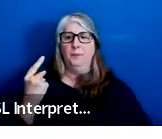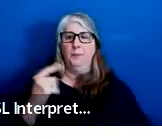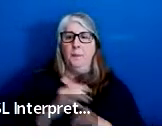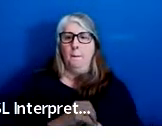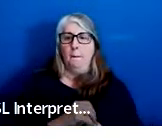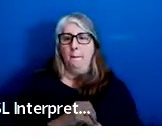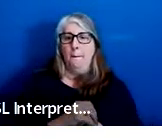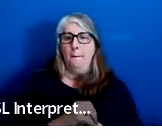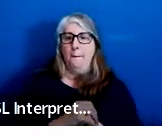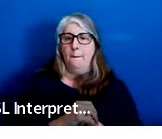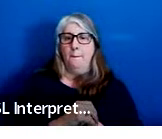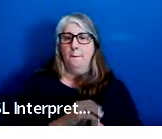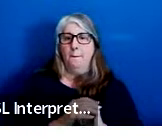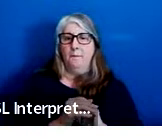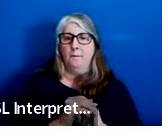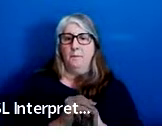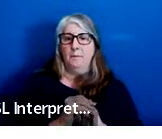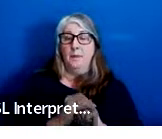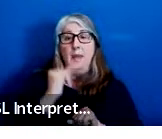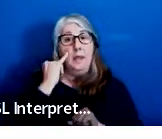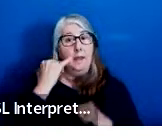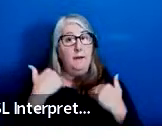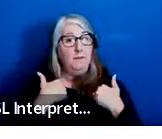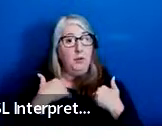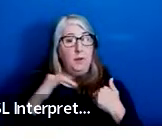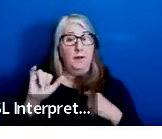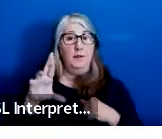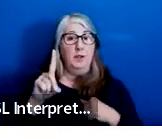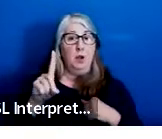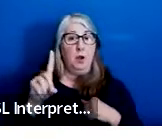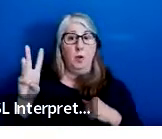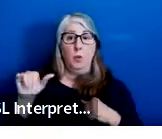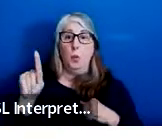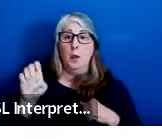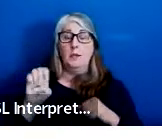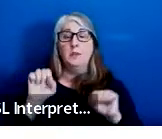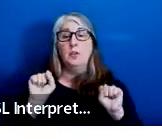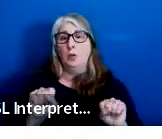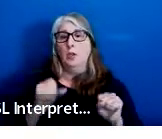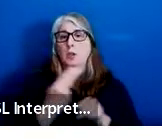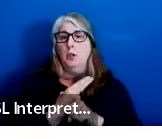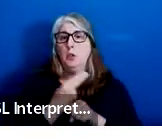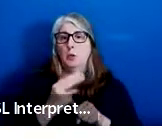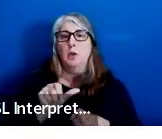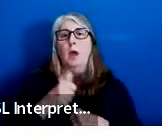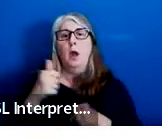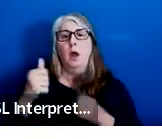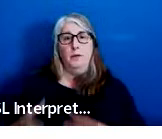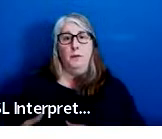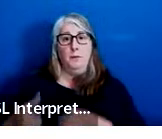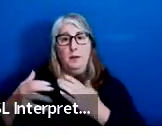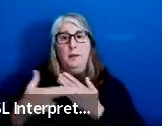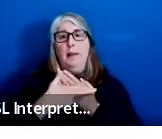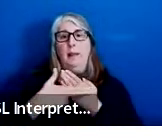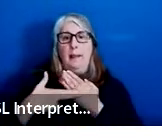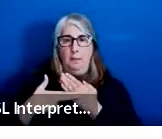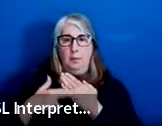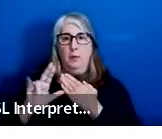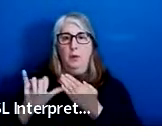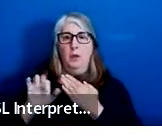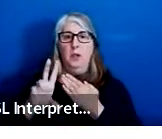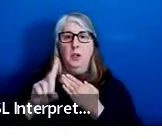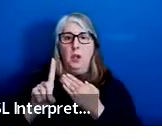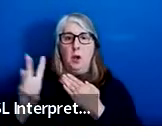receive. Should you have yard waste, you may use an additional bin. It must be clearly labeled yard waste in order